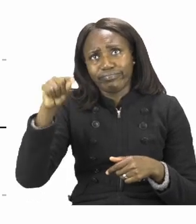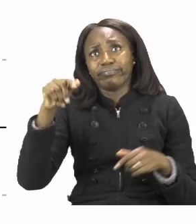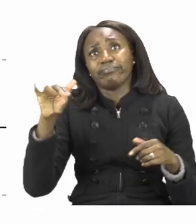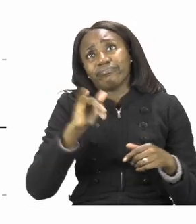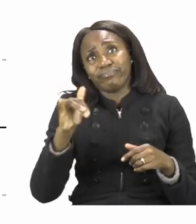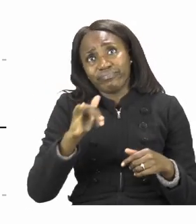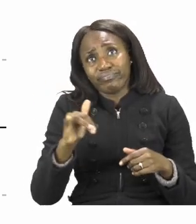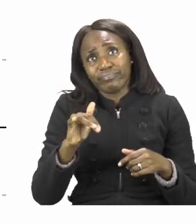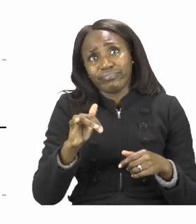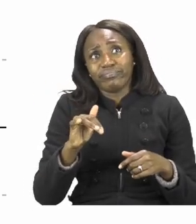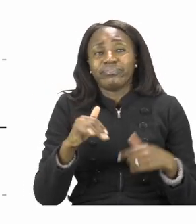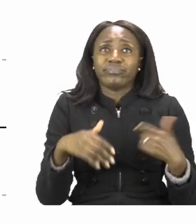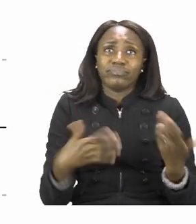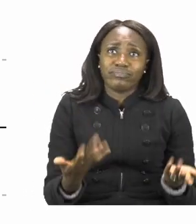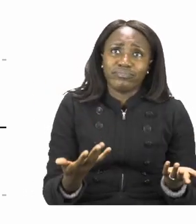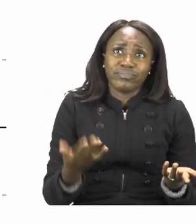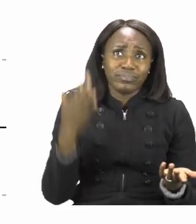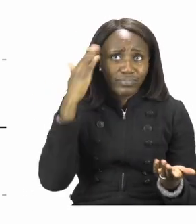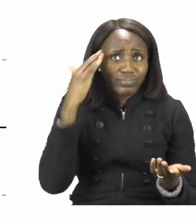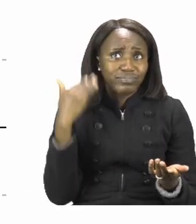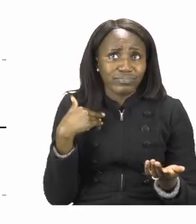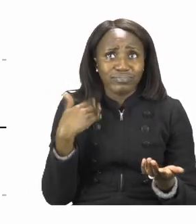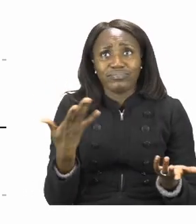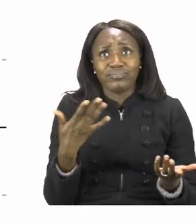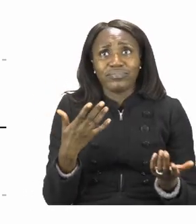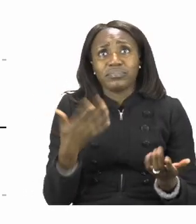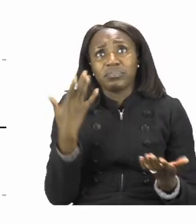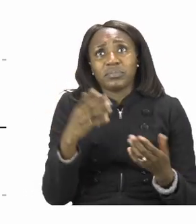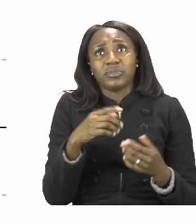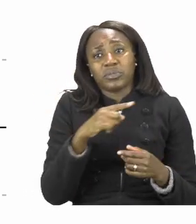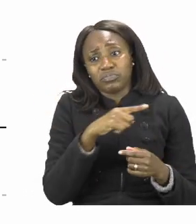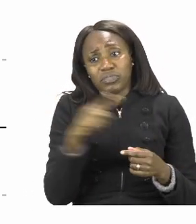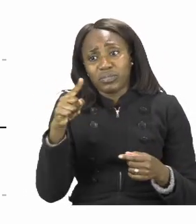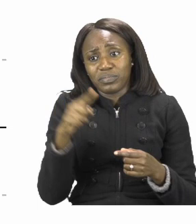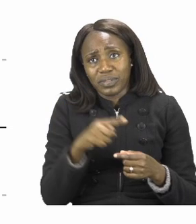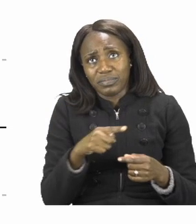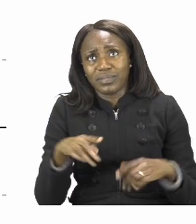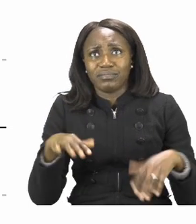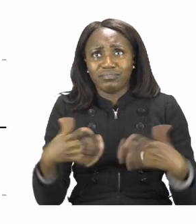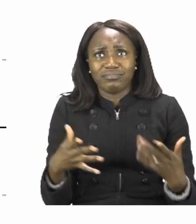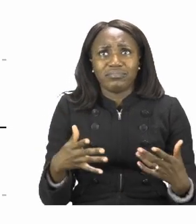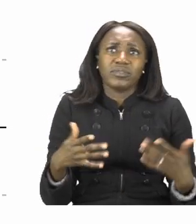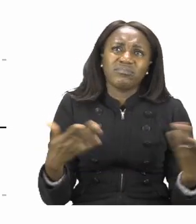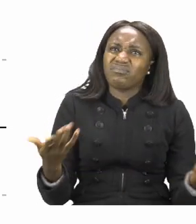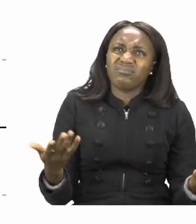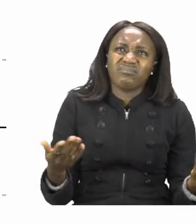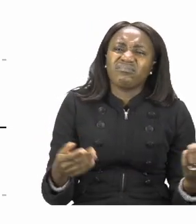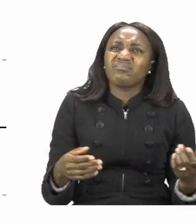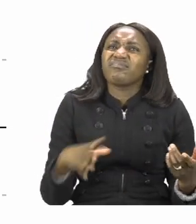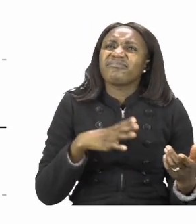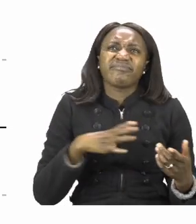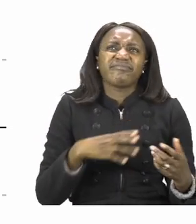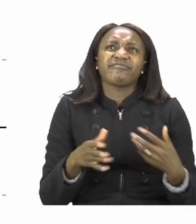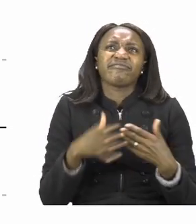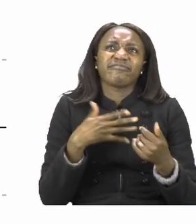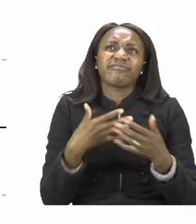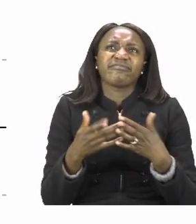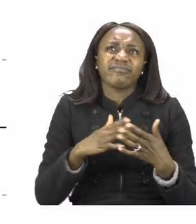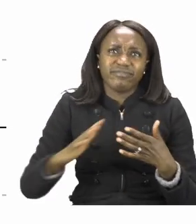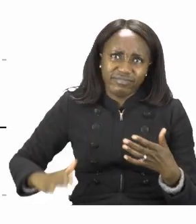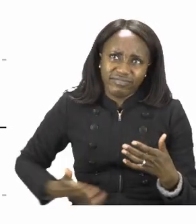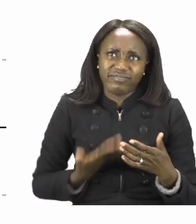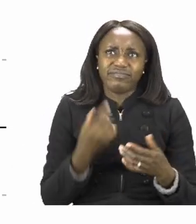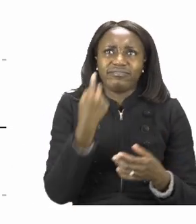it's boxes or zigzag or waves or the